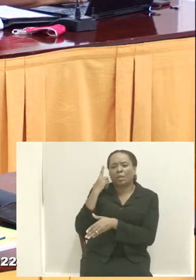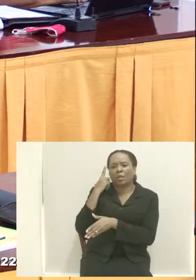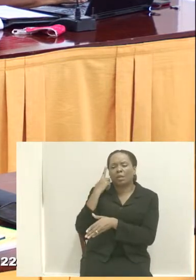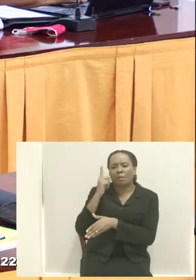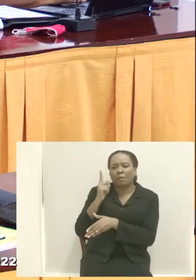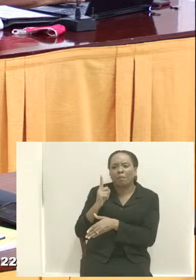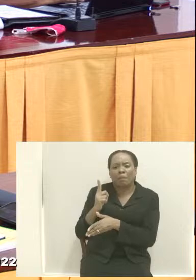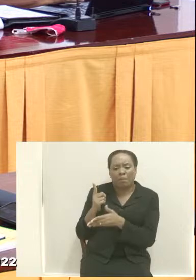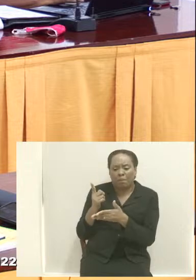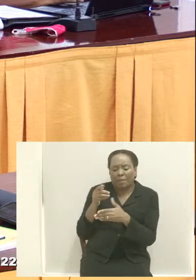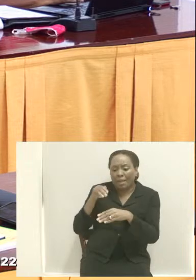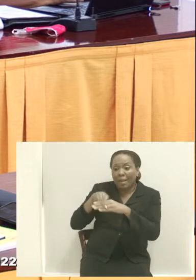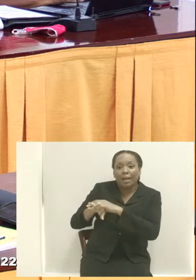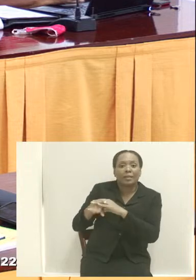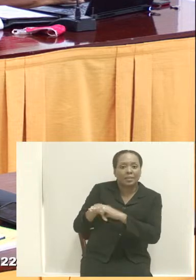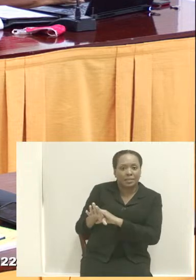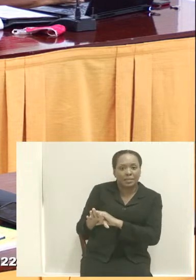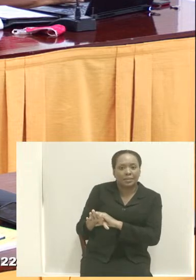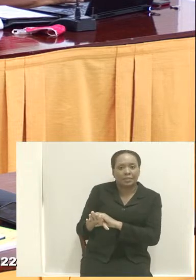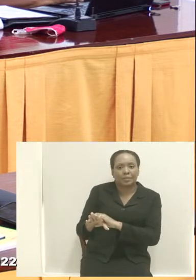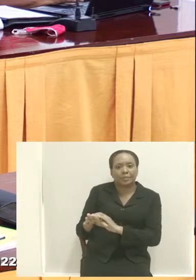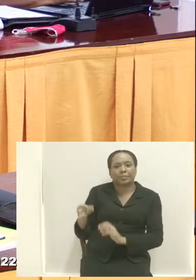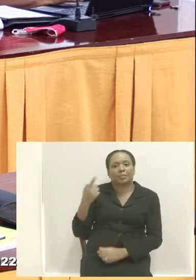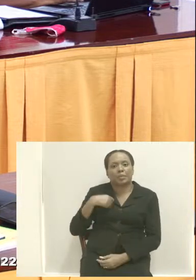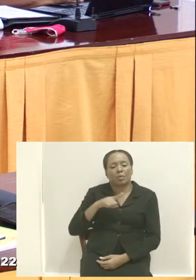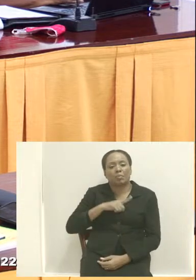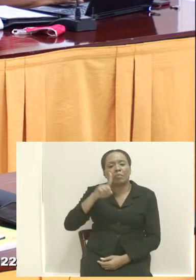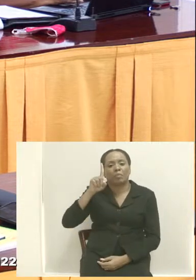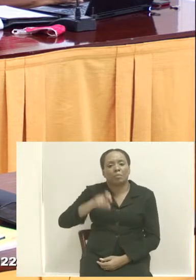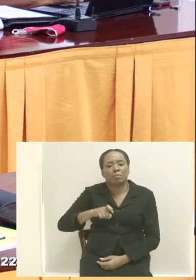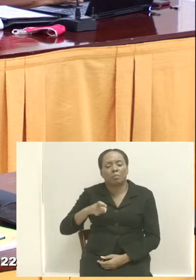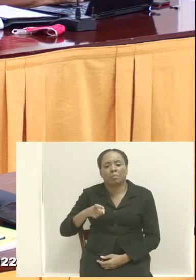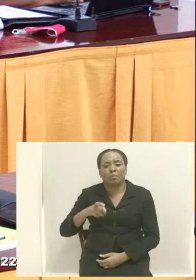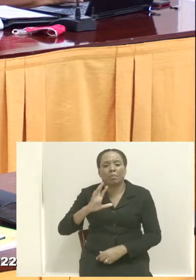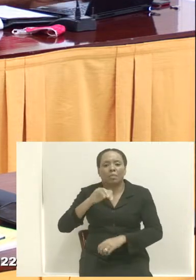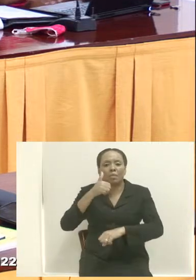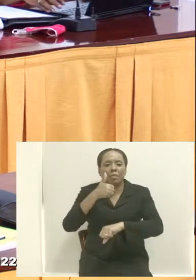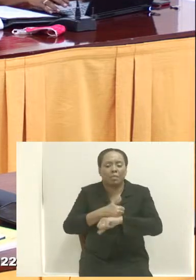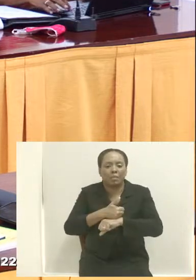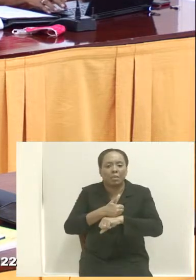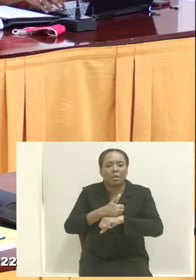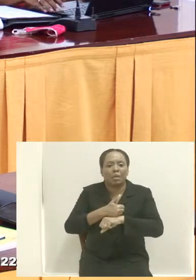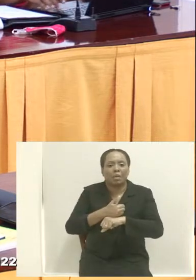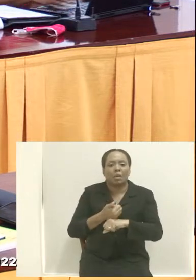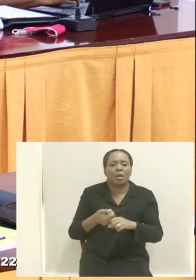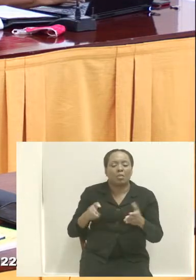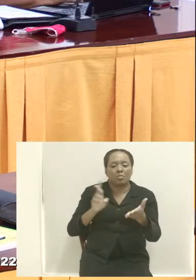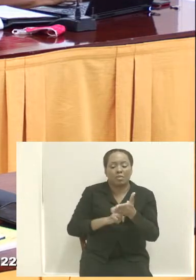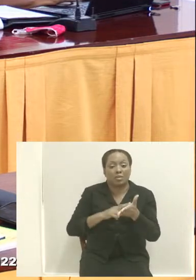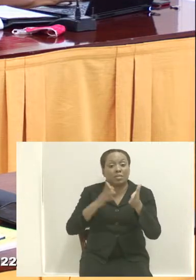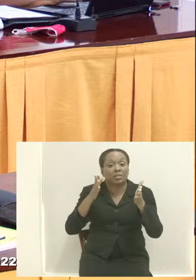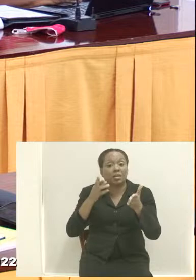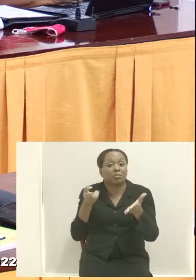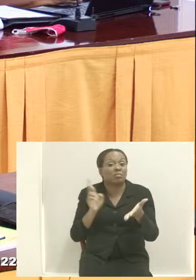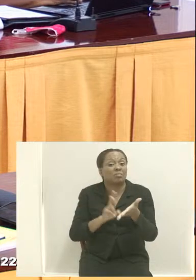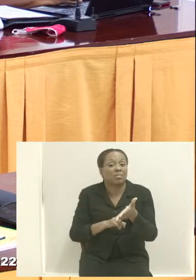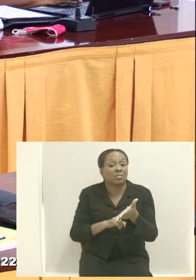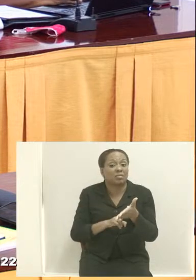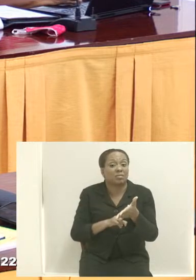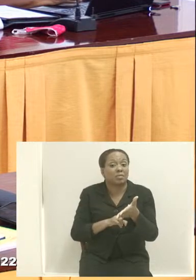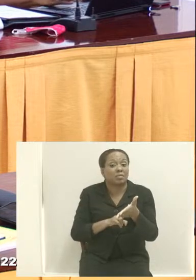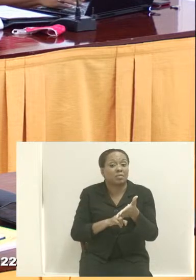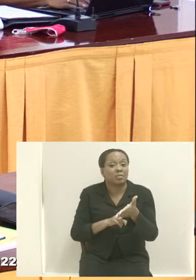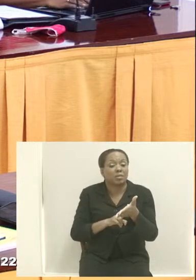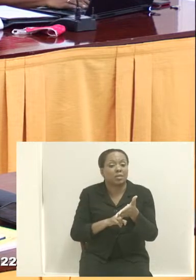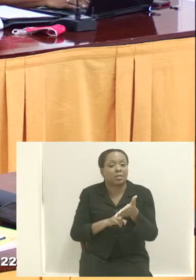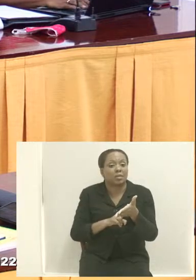collateral registry in Barbados so that you register not just your immovable assets,